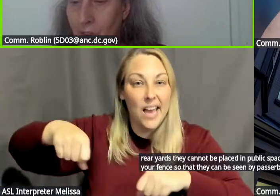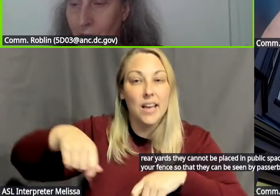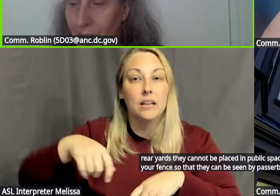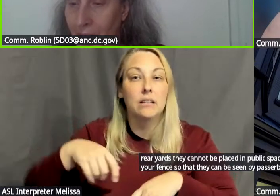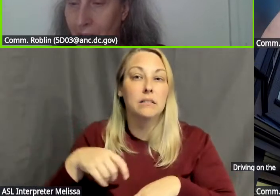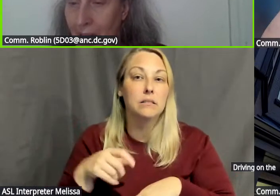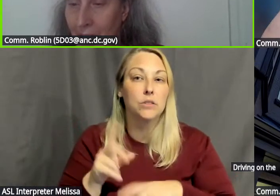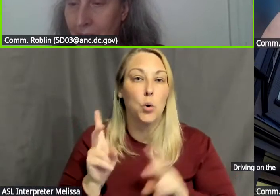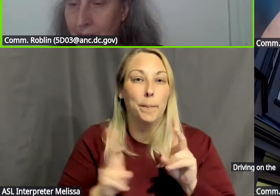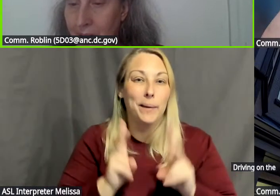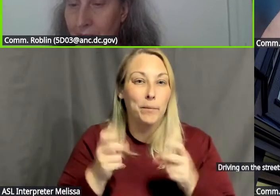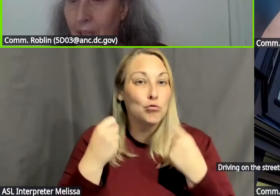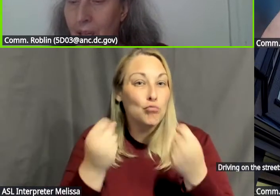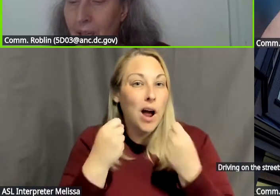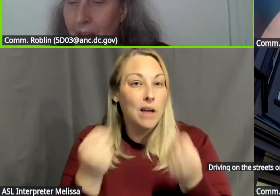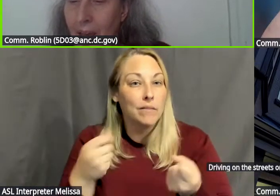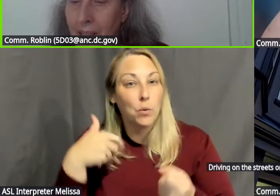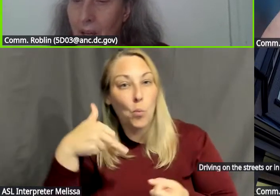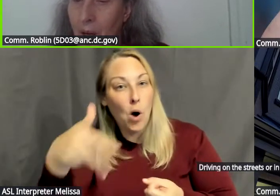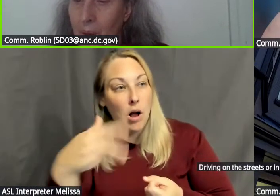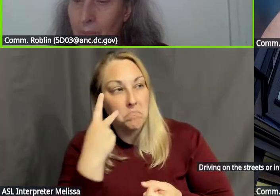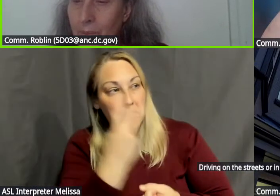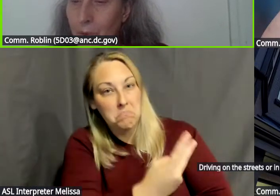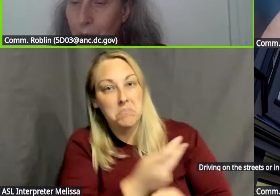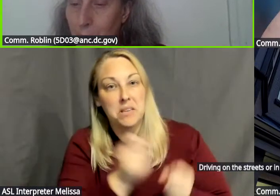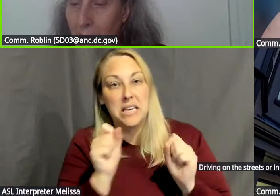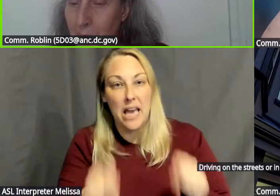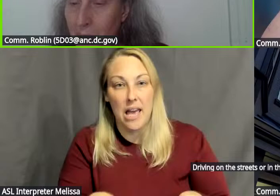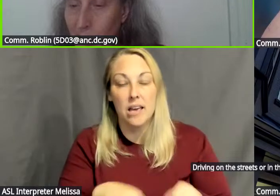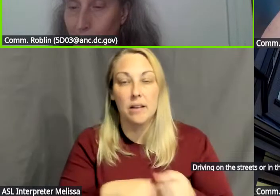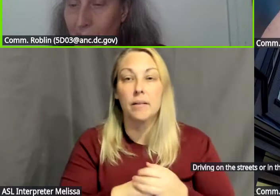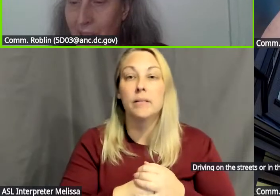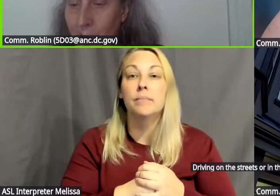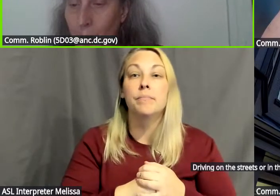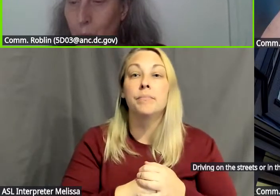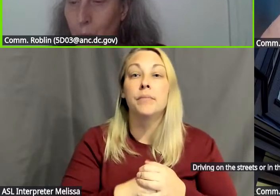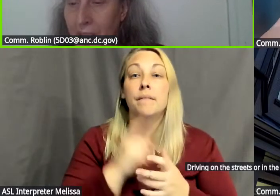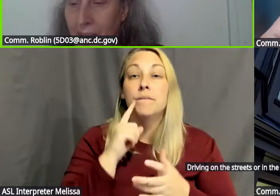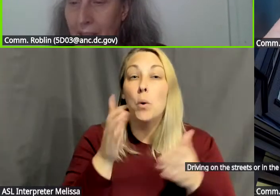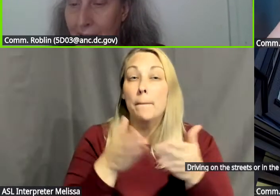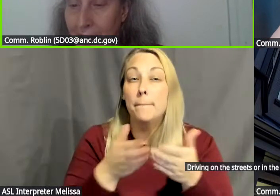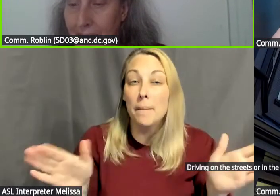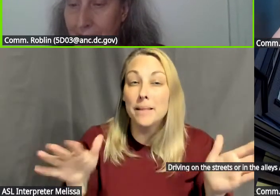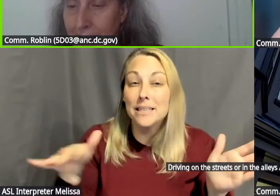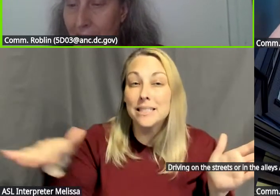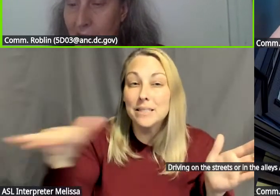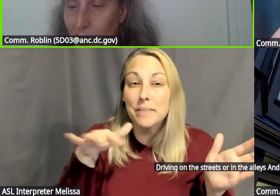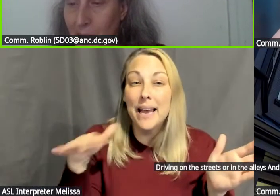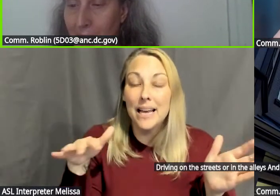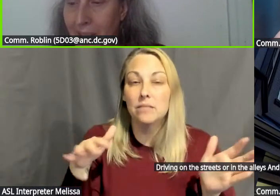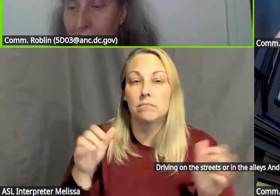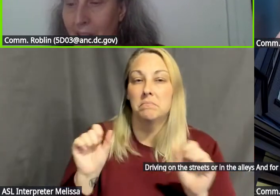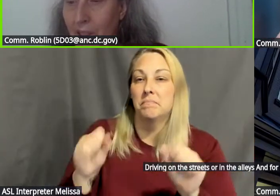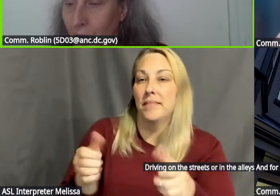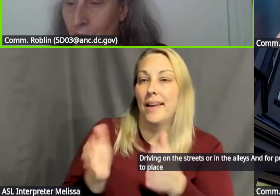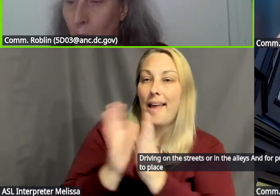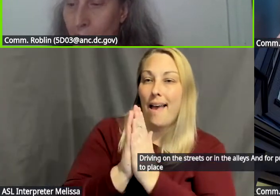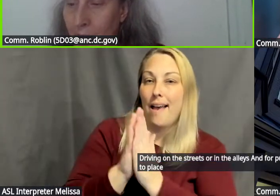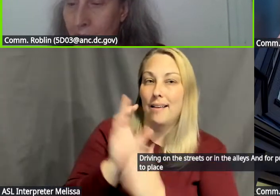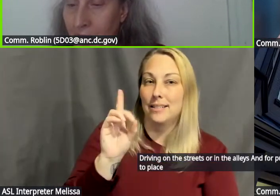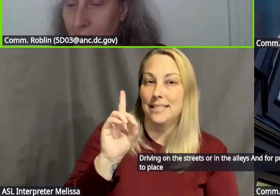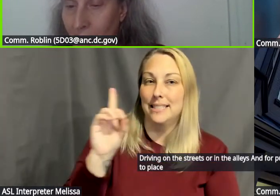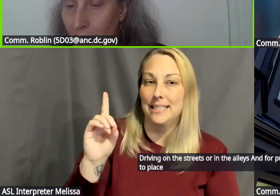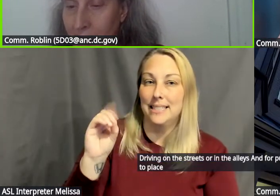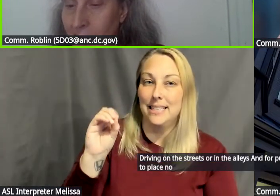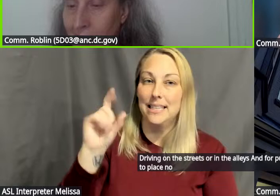streets or in the alleys. And for public space, we can ask DDOT to place no